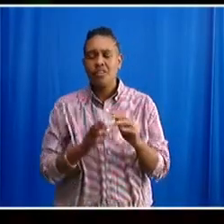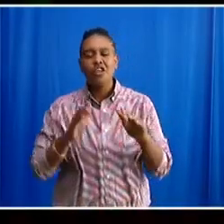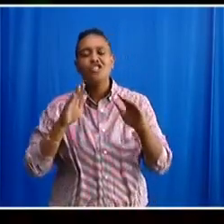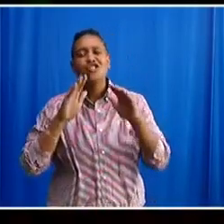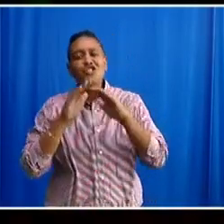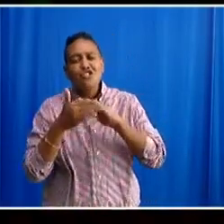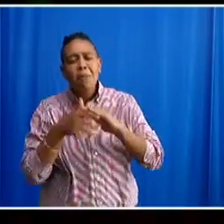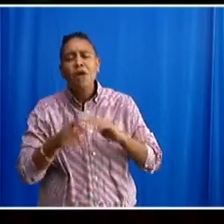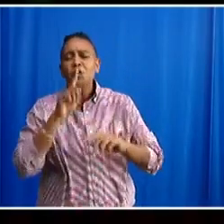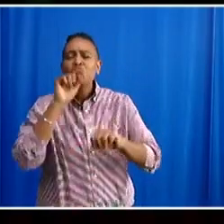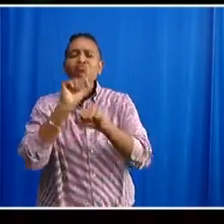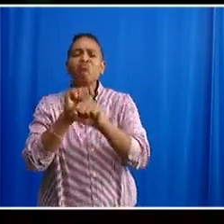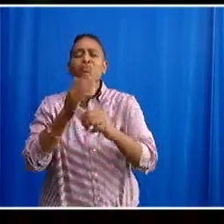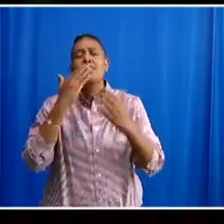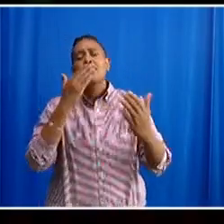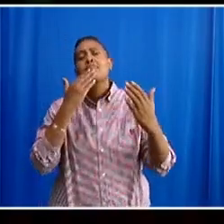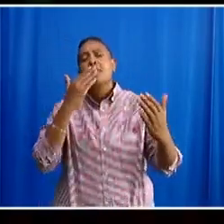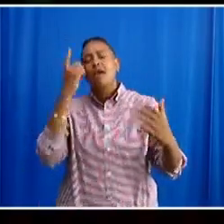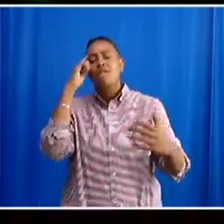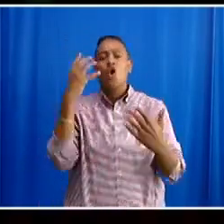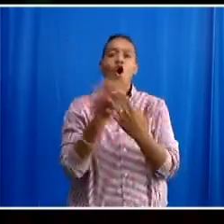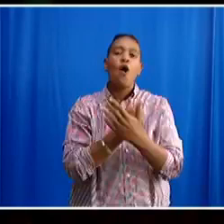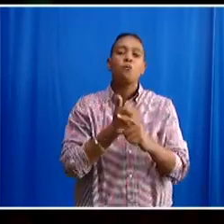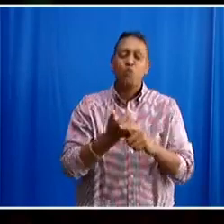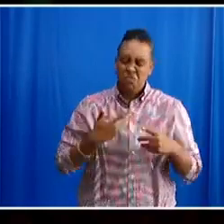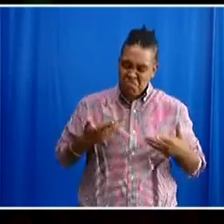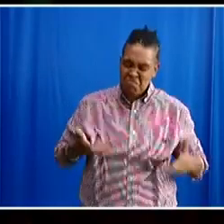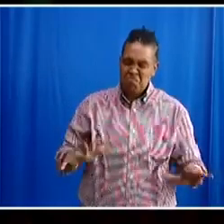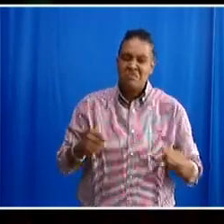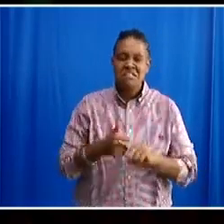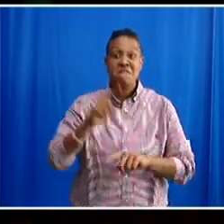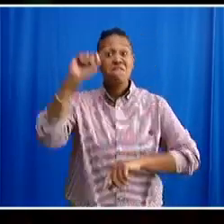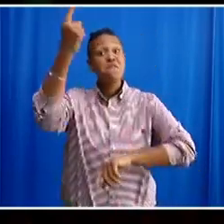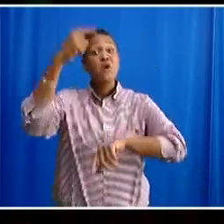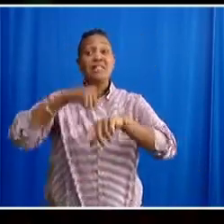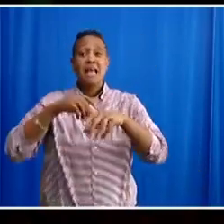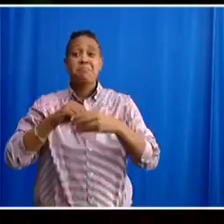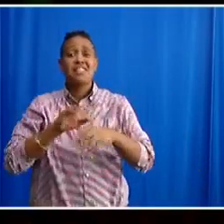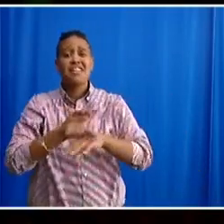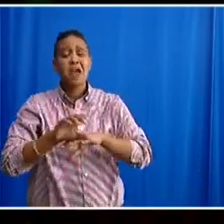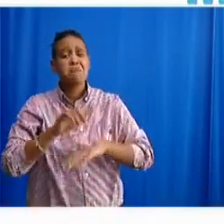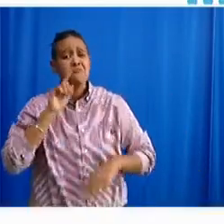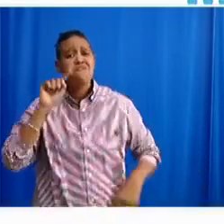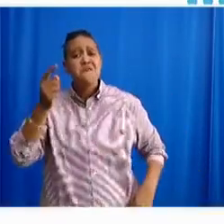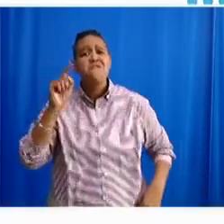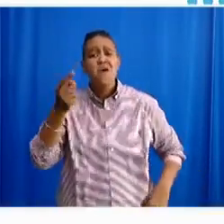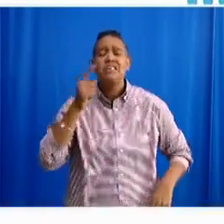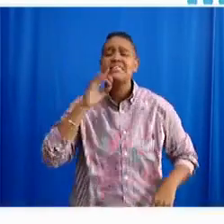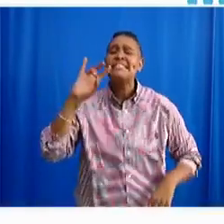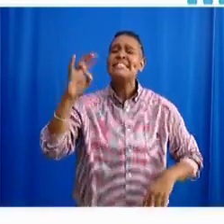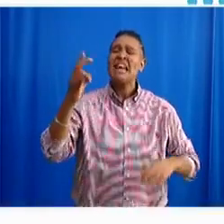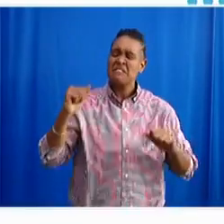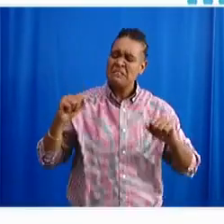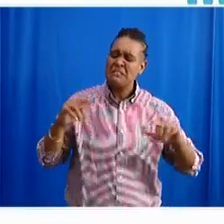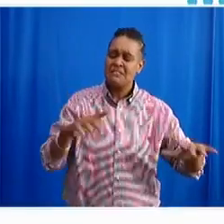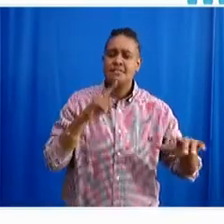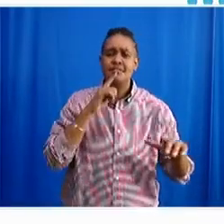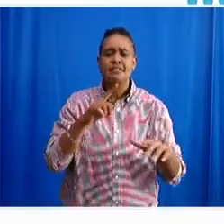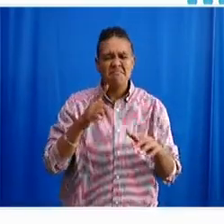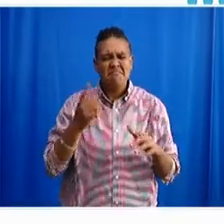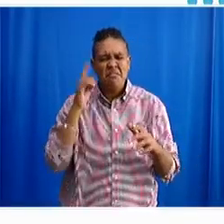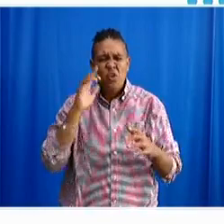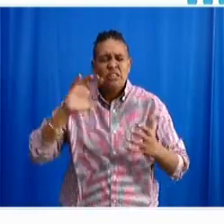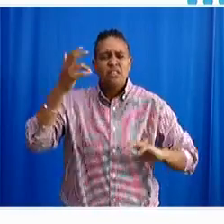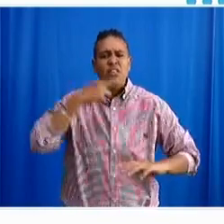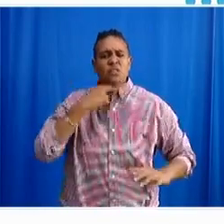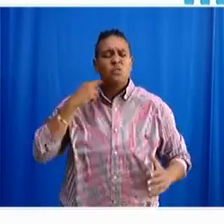Jamaica is truly grateful for the opportunity to host, for the first time in the Caribbean, the 7th Regional Platform for Disaster Risk Reduction